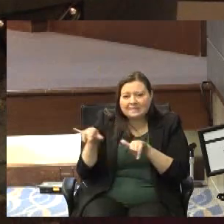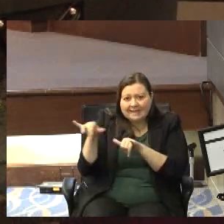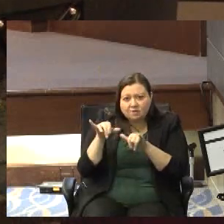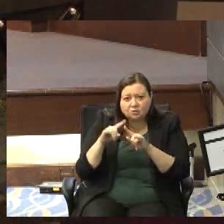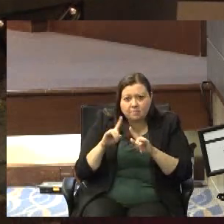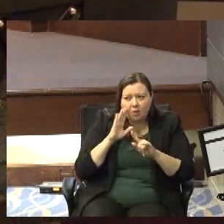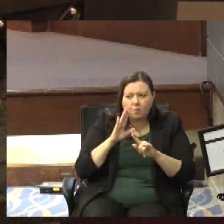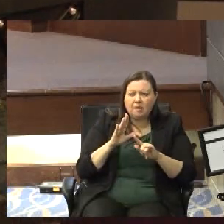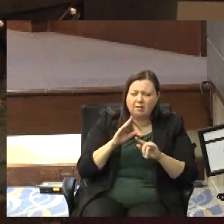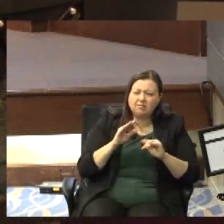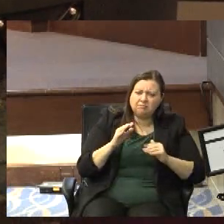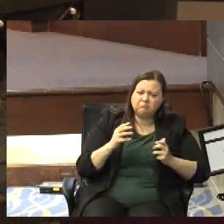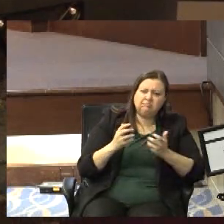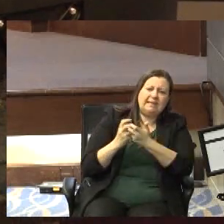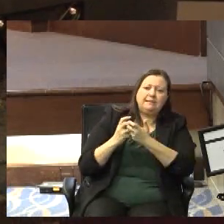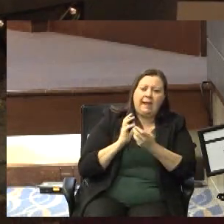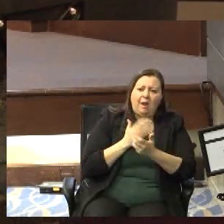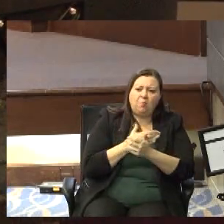basic building standards,